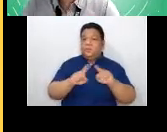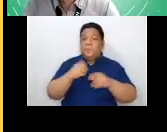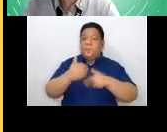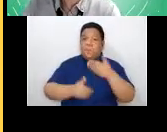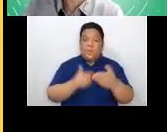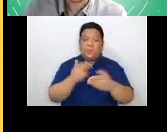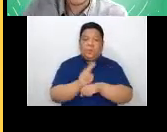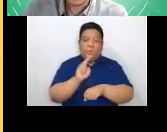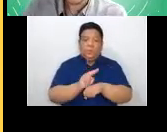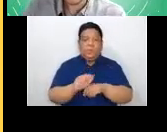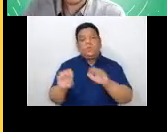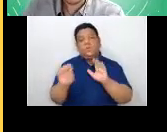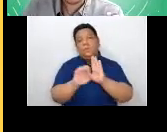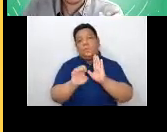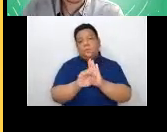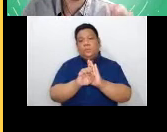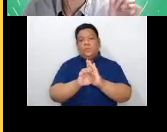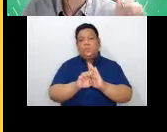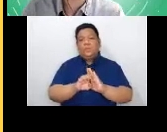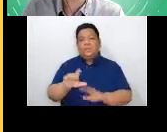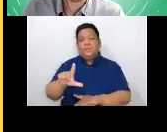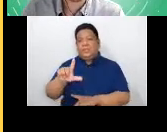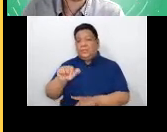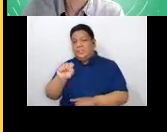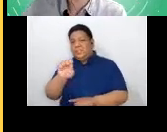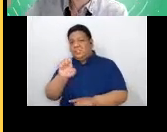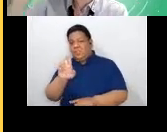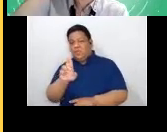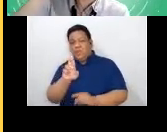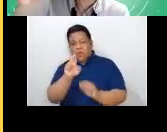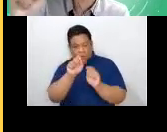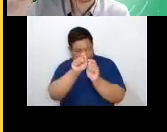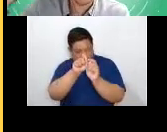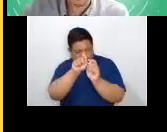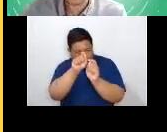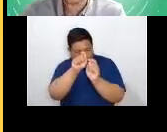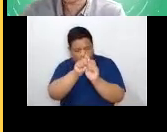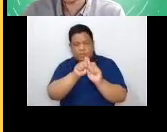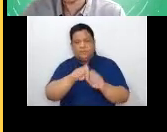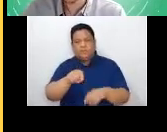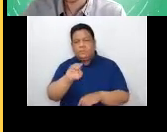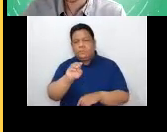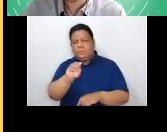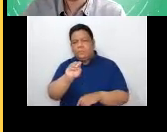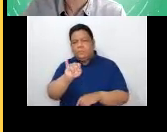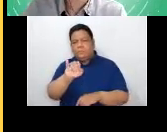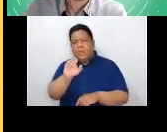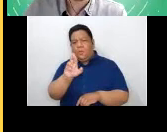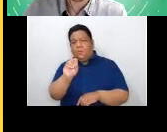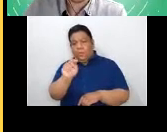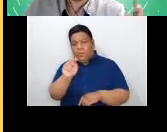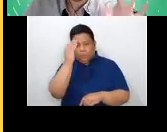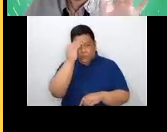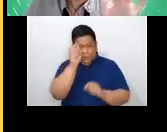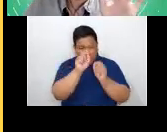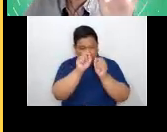imagine a laser cutter that can cut to the precision of microns. Microns are super small. I think a hair is a couple of microns